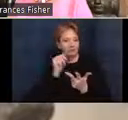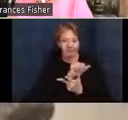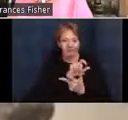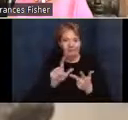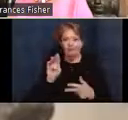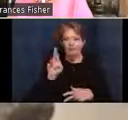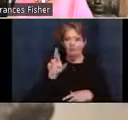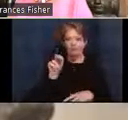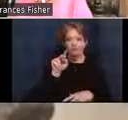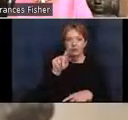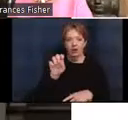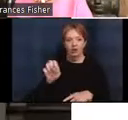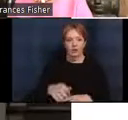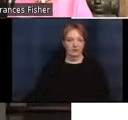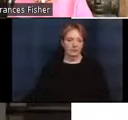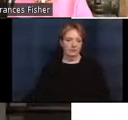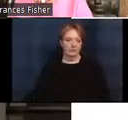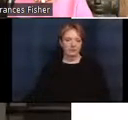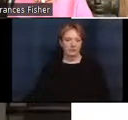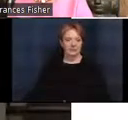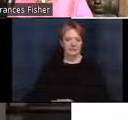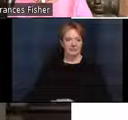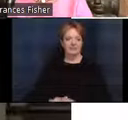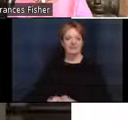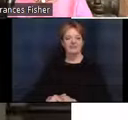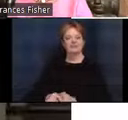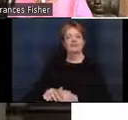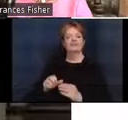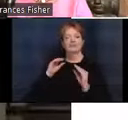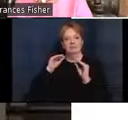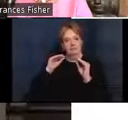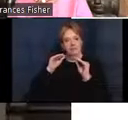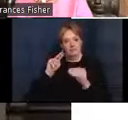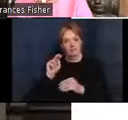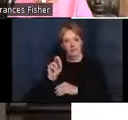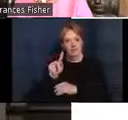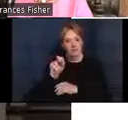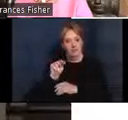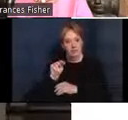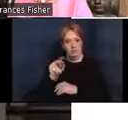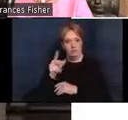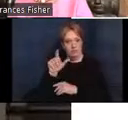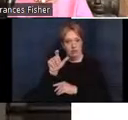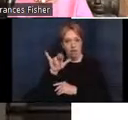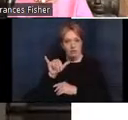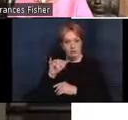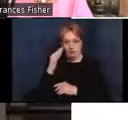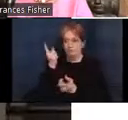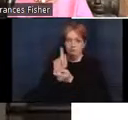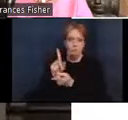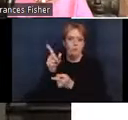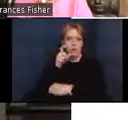So as Valerie touched on before, through her teaching at the Norton Gallery, she did become acquainted with the founder, Ralph,